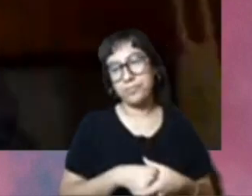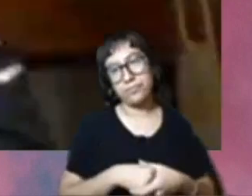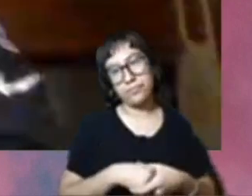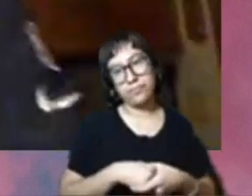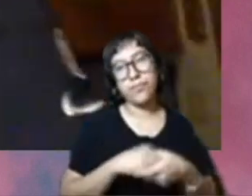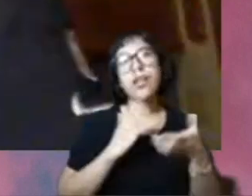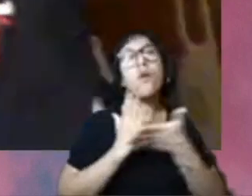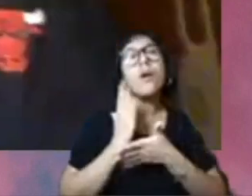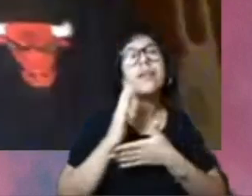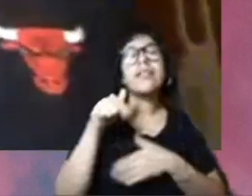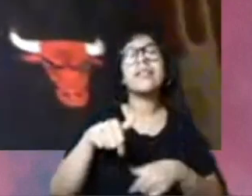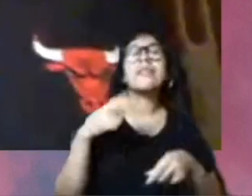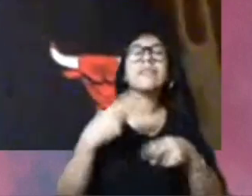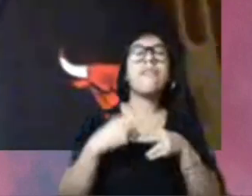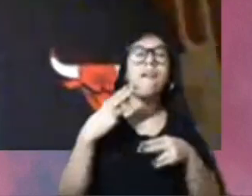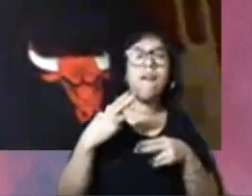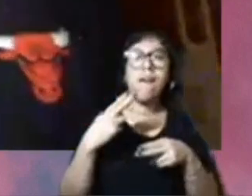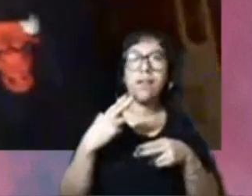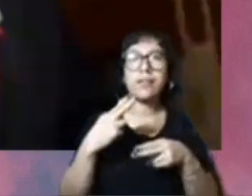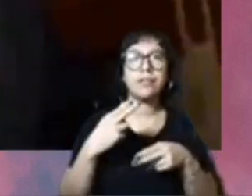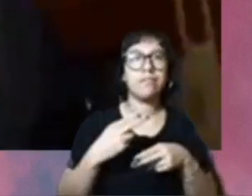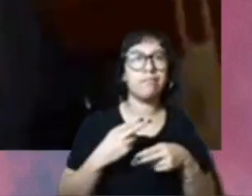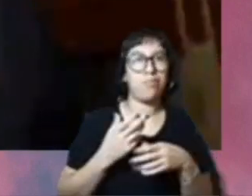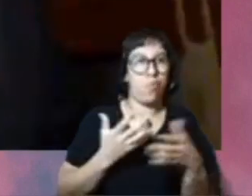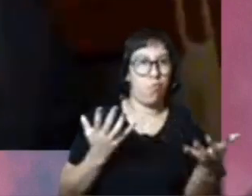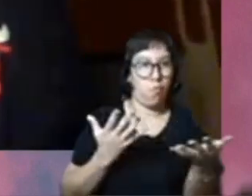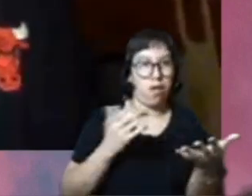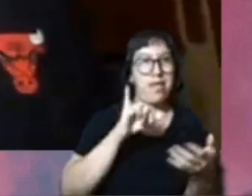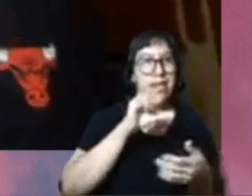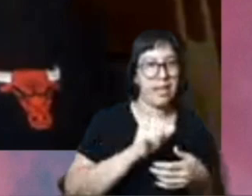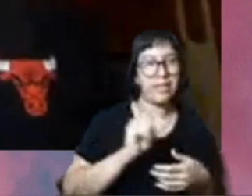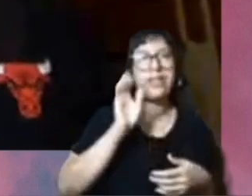All right, this is called What It Is and Will Be.